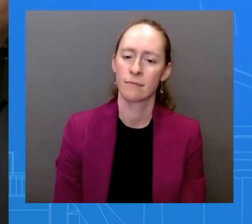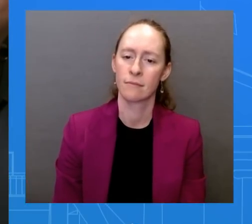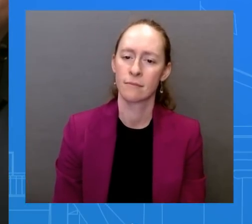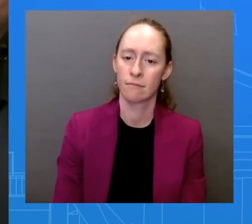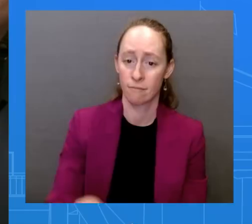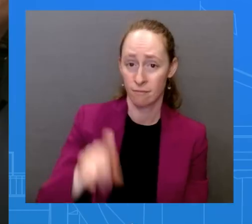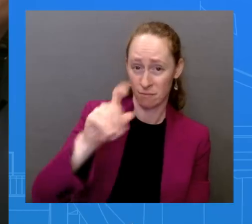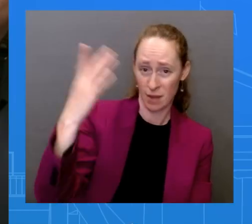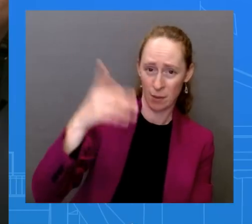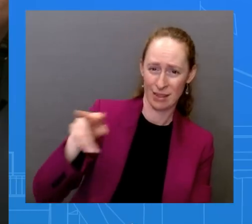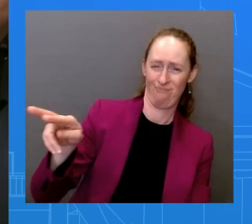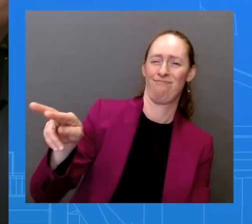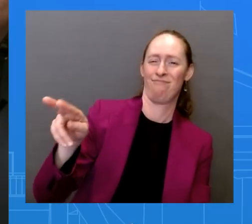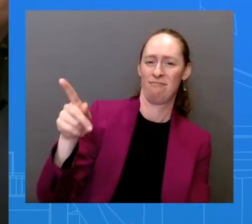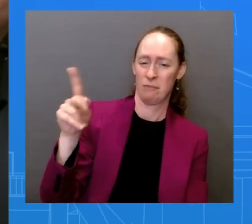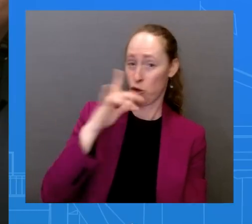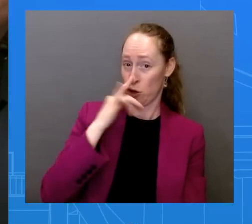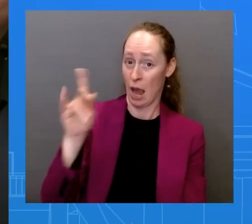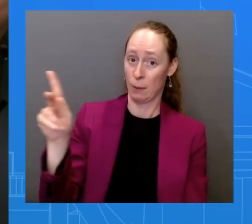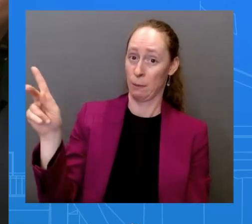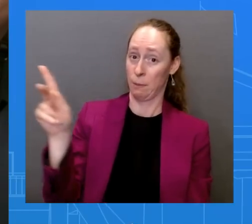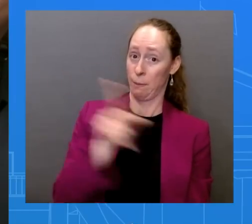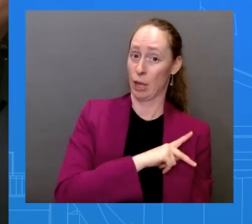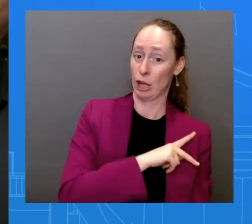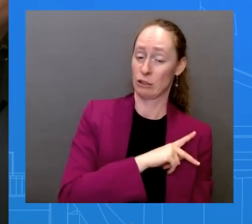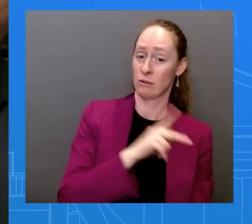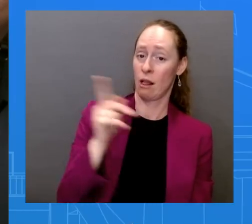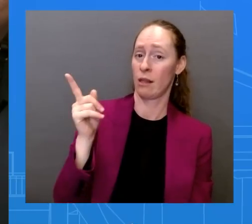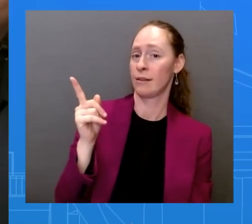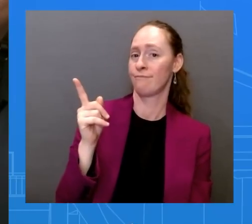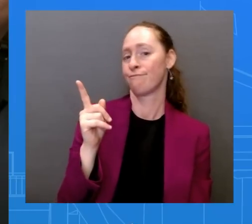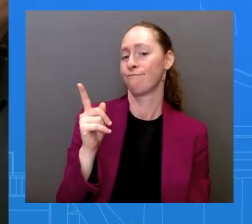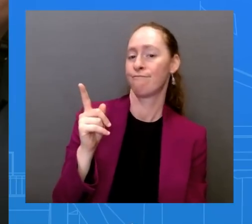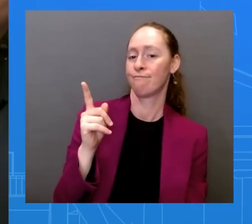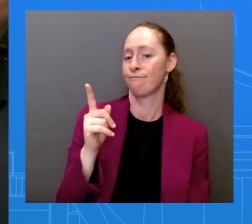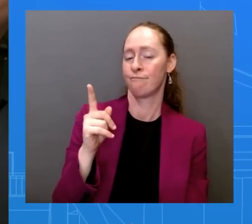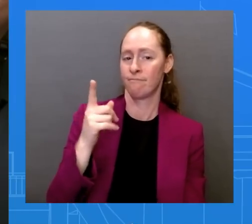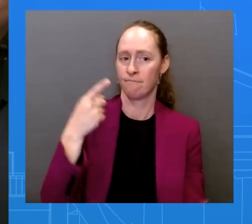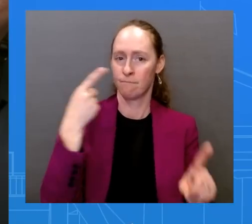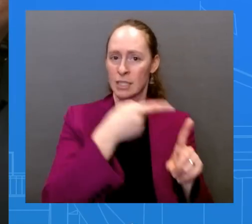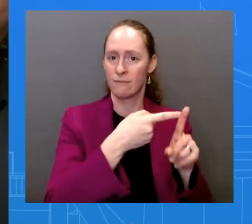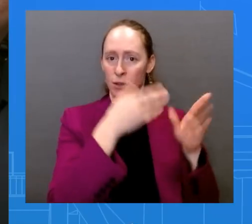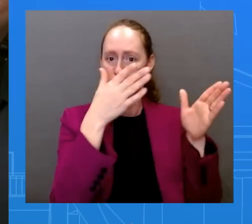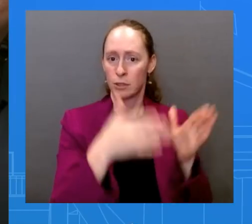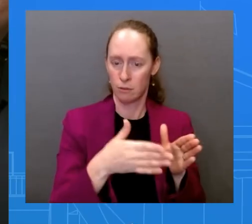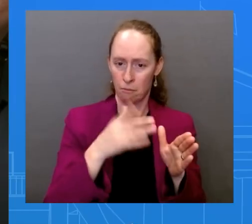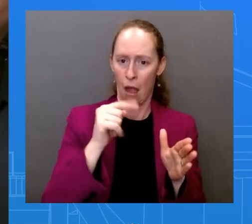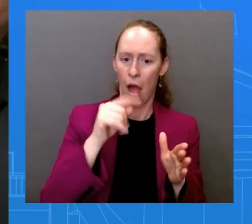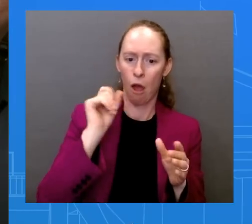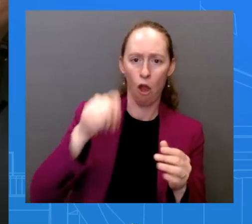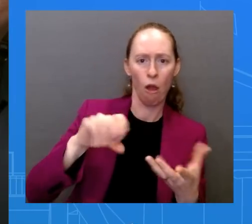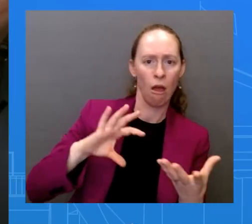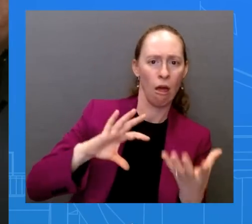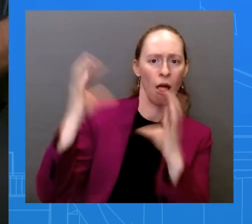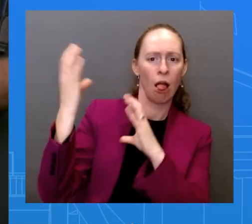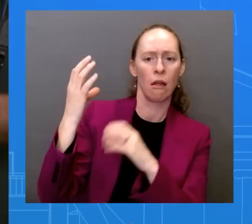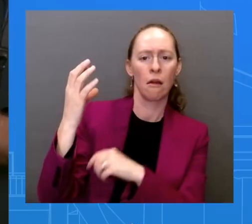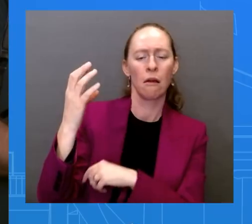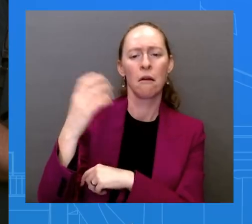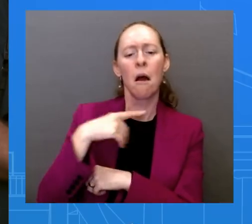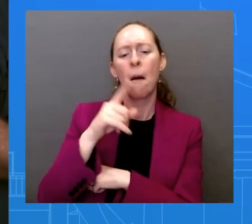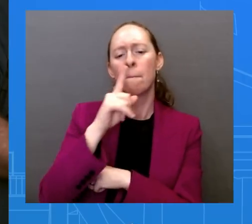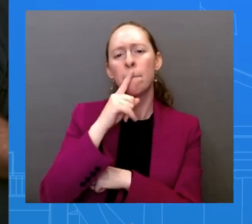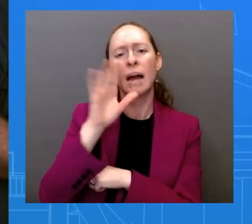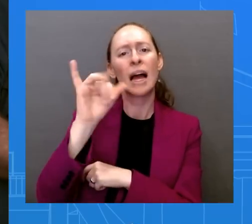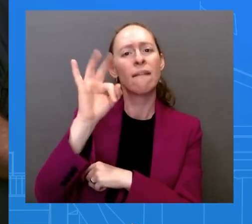or disagreements among individuals that would get in the way, not so much of the flow of the information, mm-hmm. but if people are wondering, is there anything